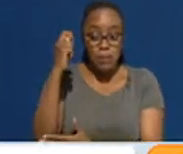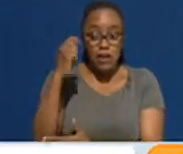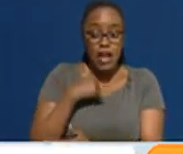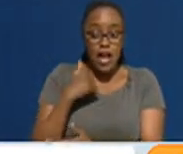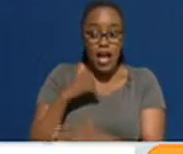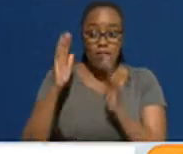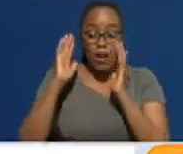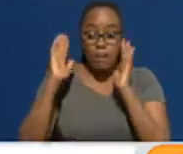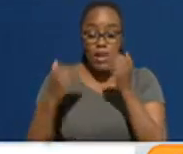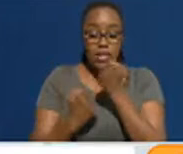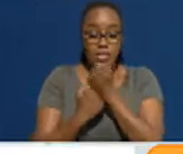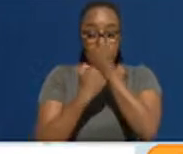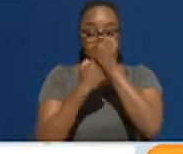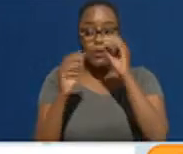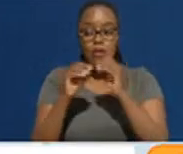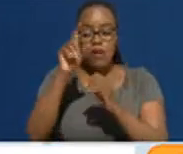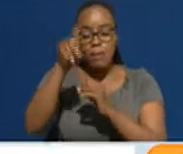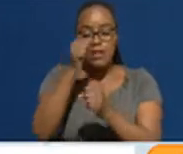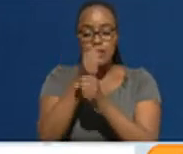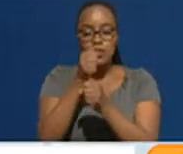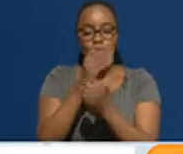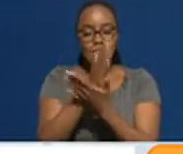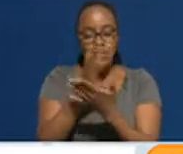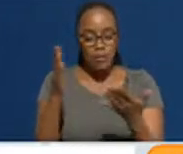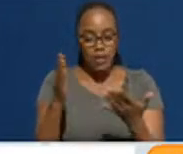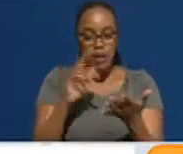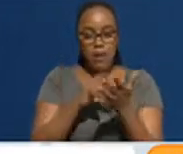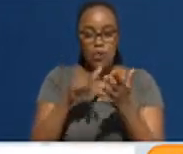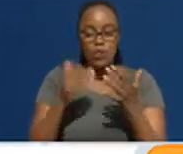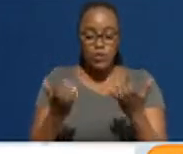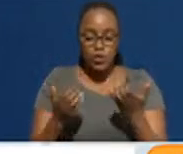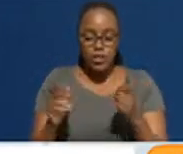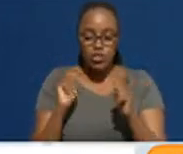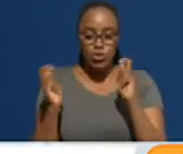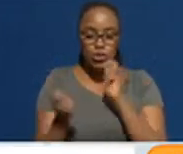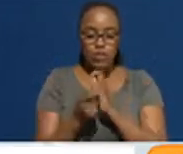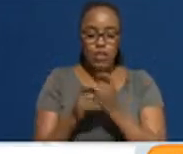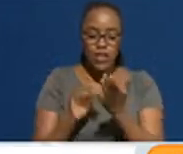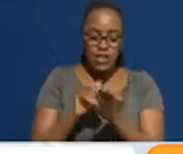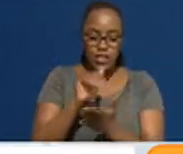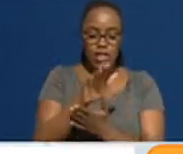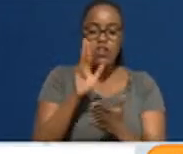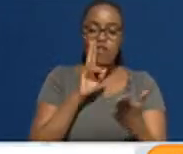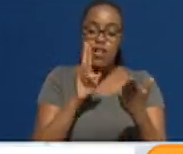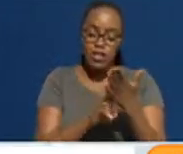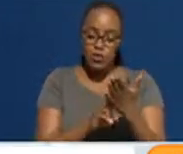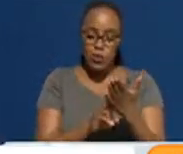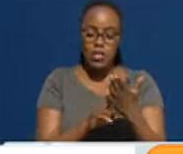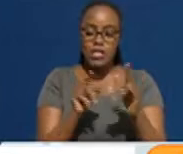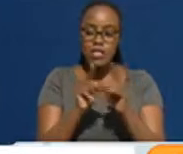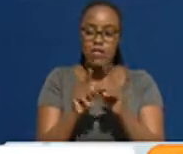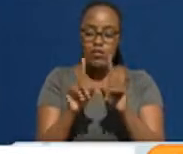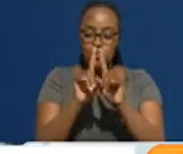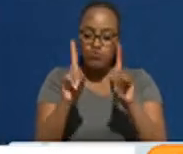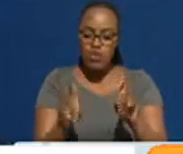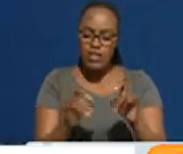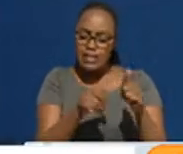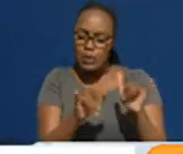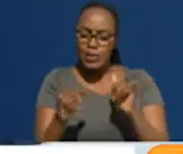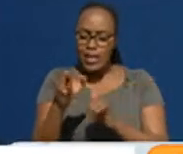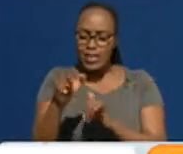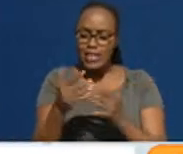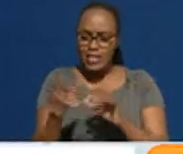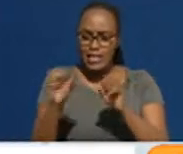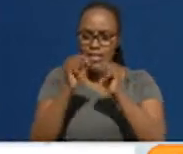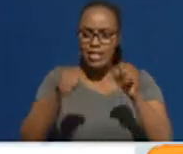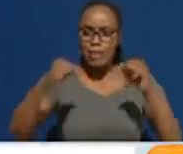have that big backing. I think something must be done, you know? So we need to change the issue of transmission. We need to keep testing that system. And that, I